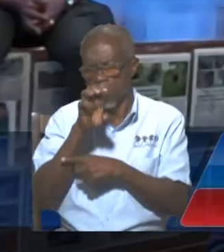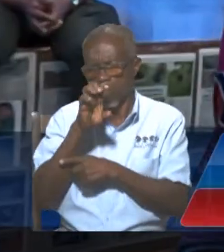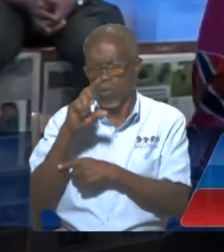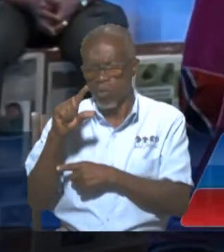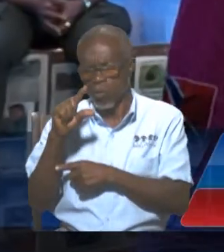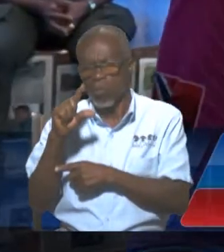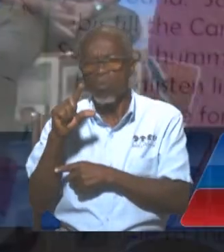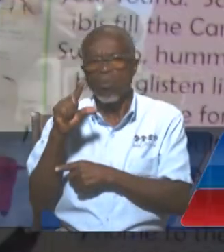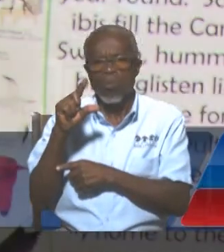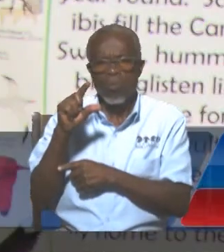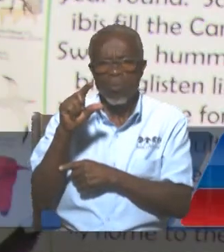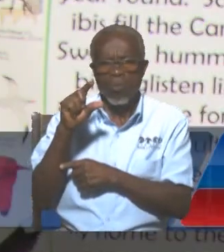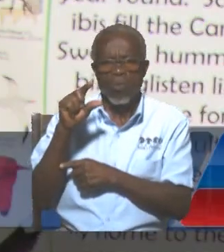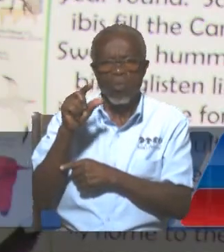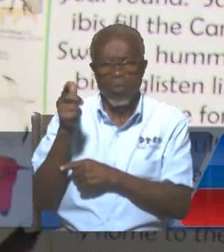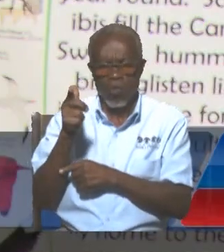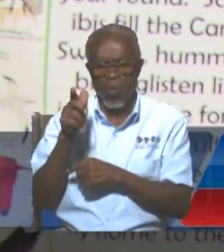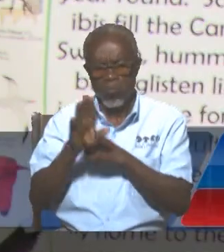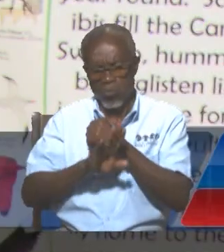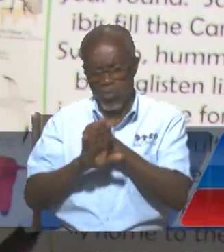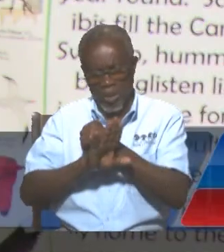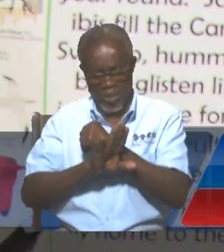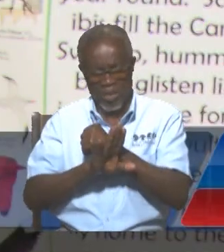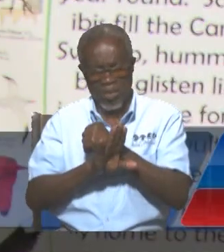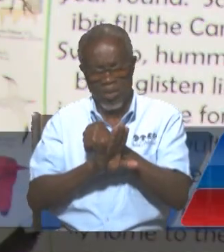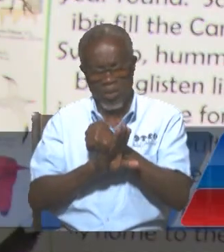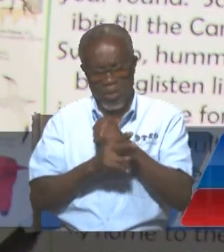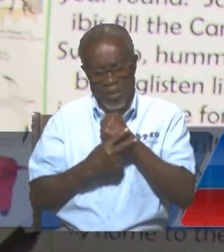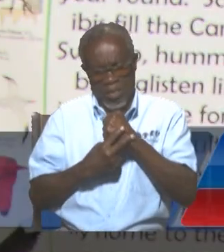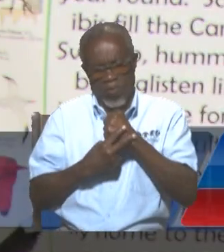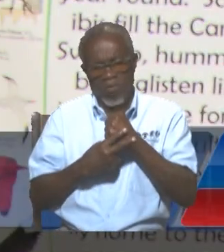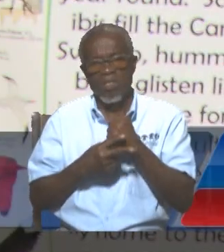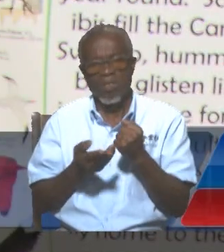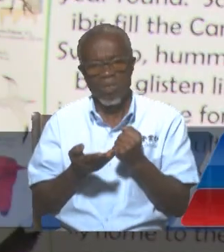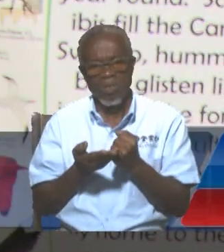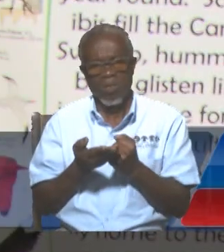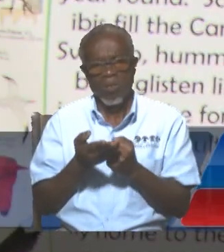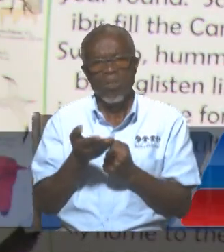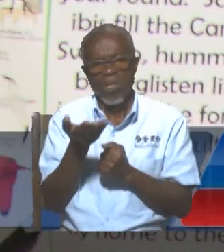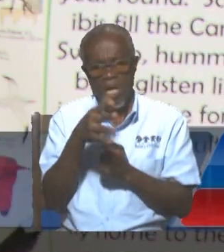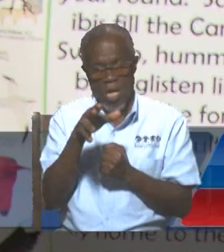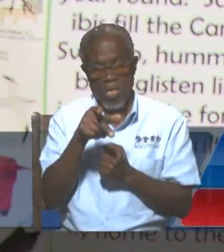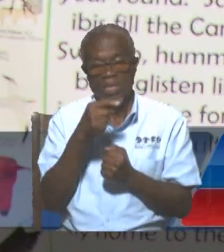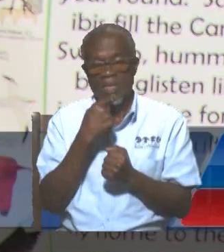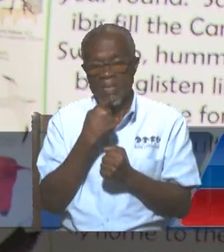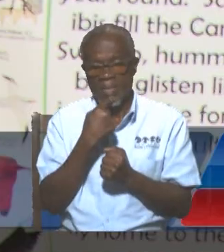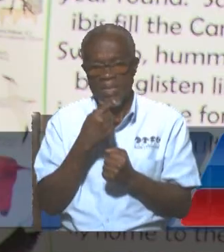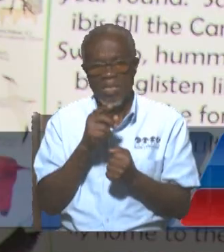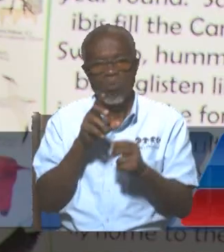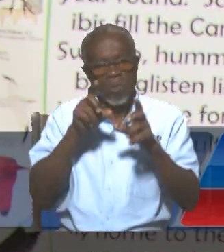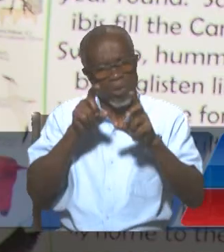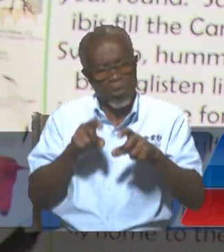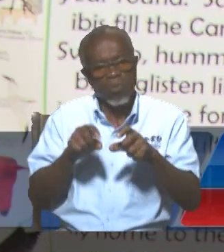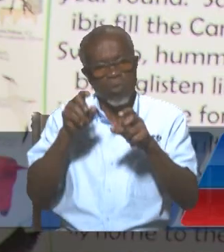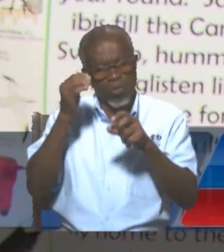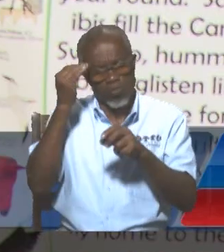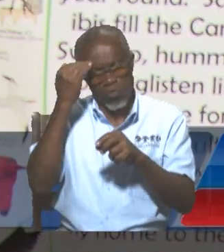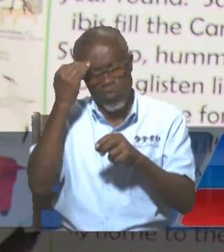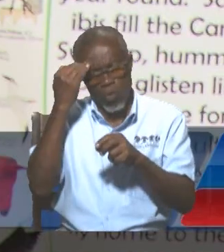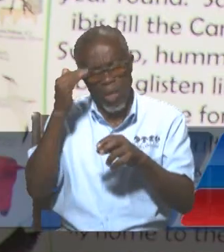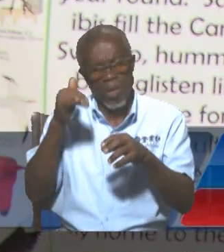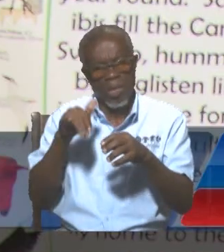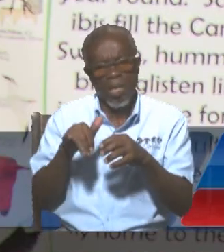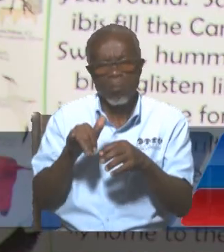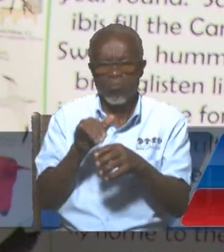the environment. An environmentalist is someone who cares about all the animals, all the life forms within the environment.